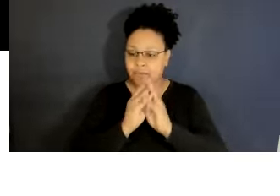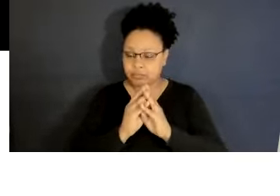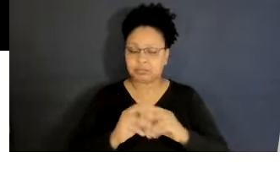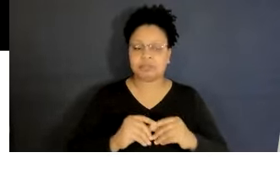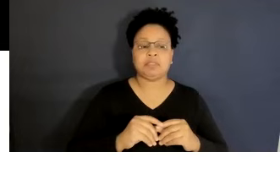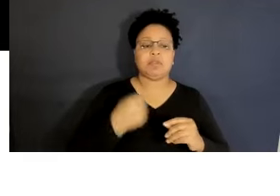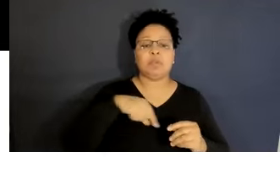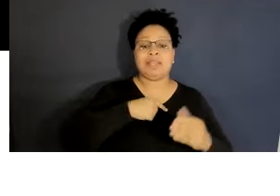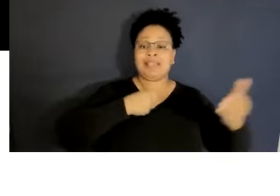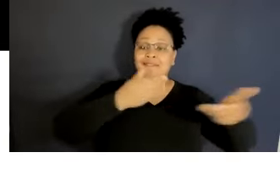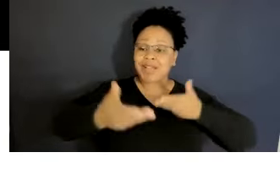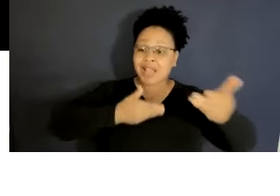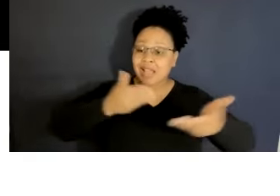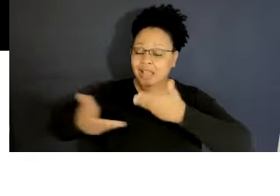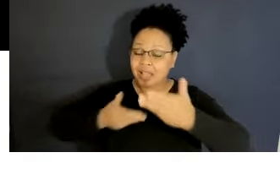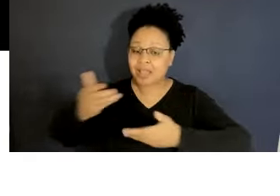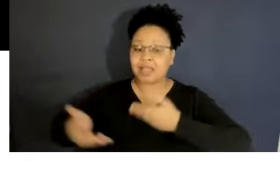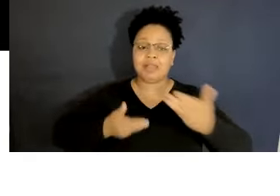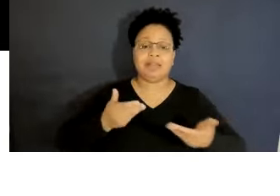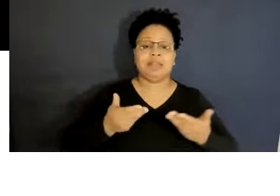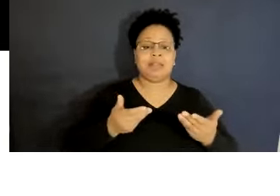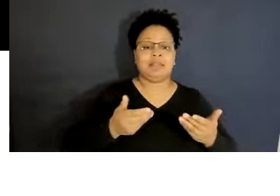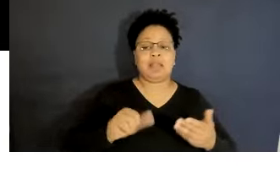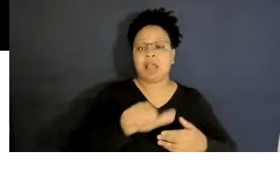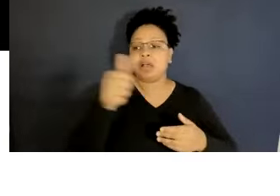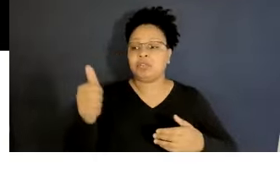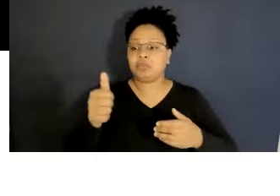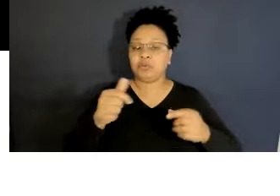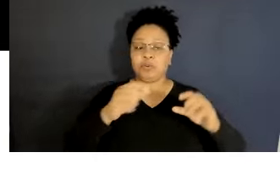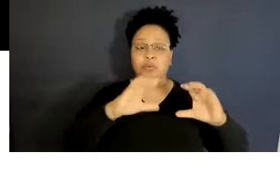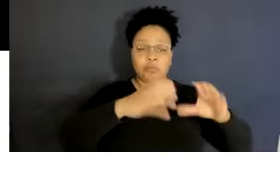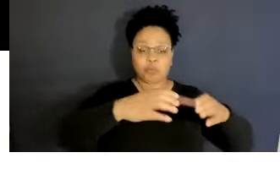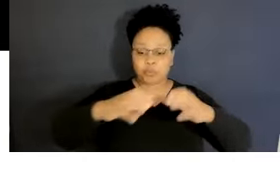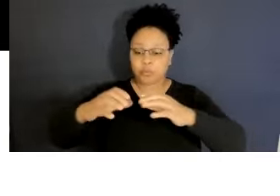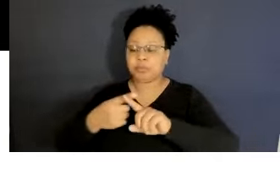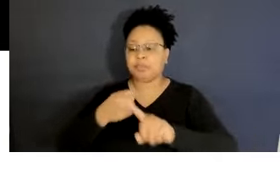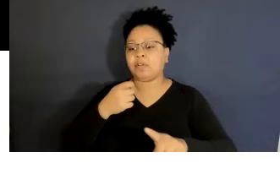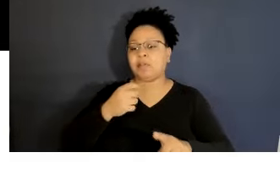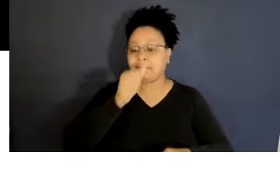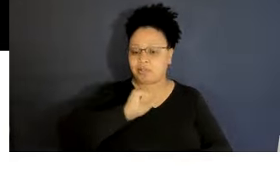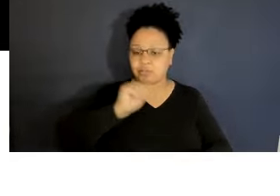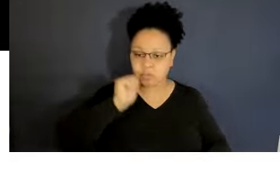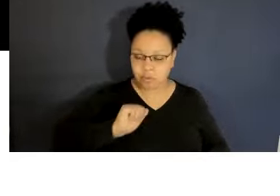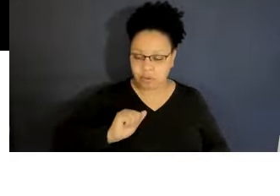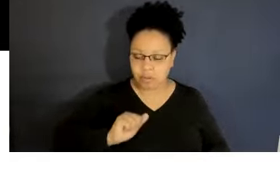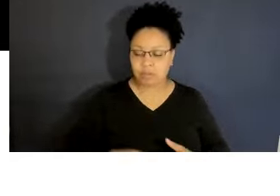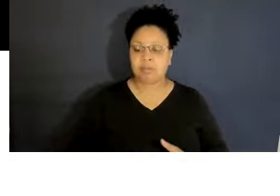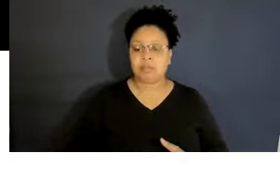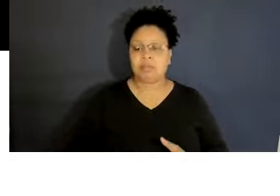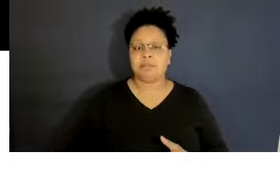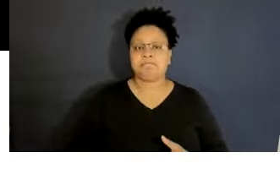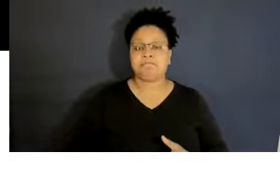invite some of the self-advocacy groups from the state of Arizona